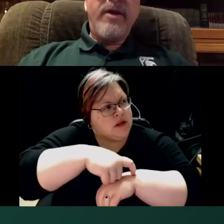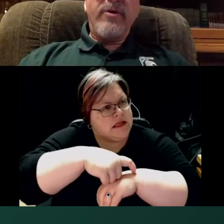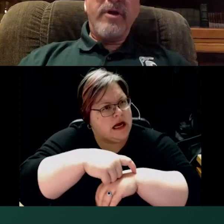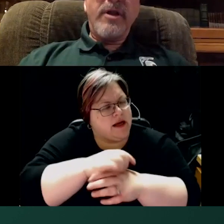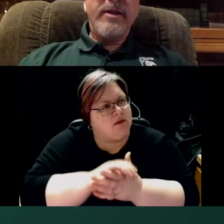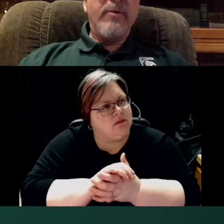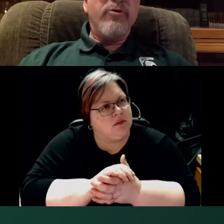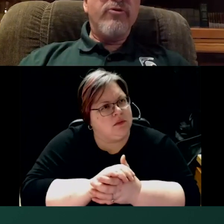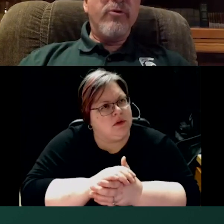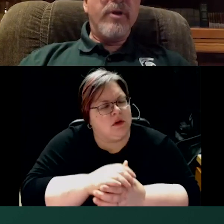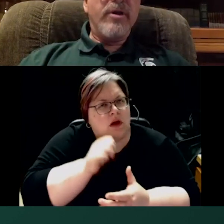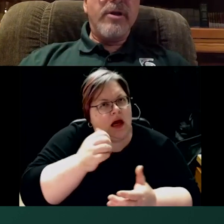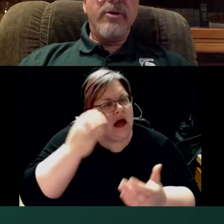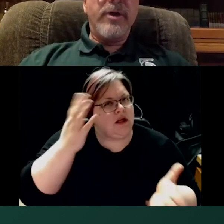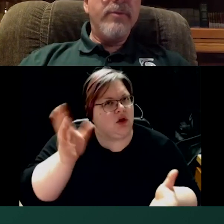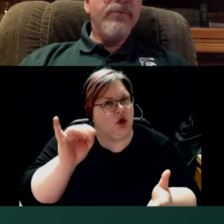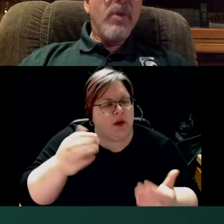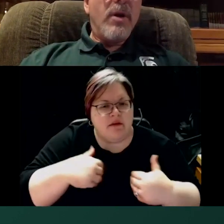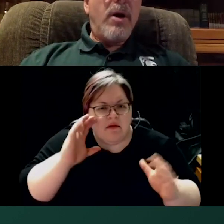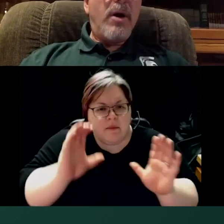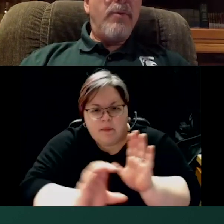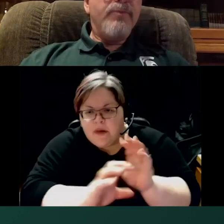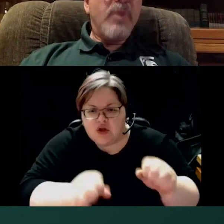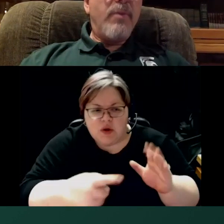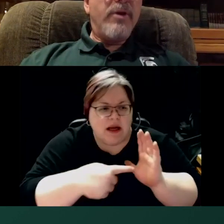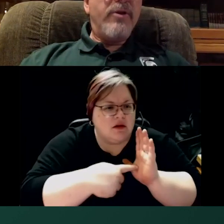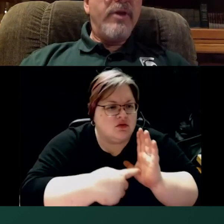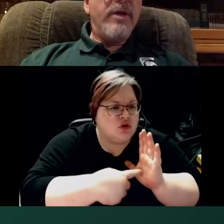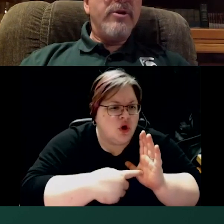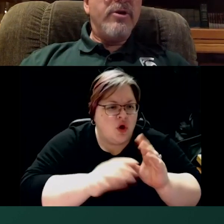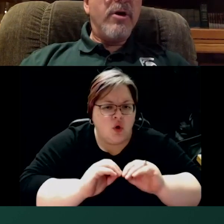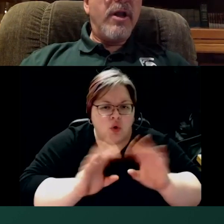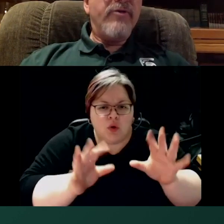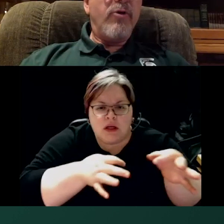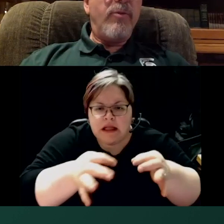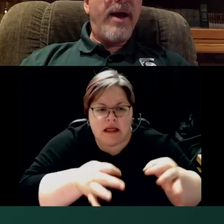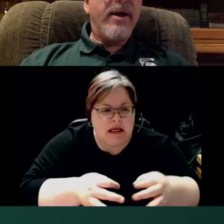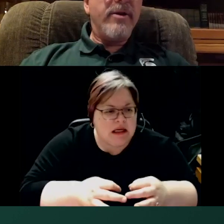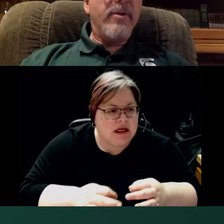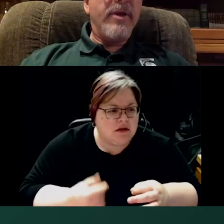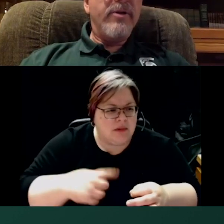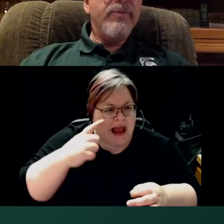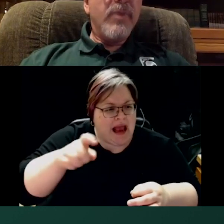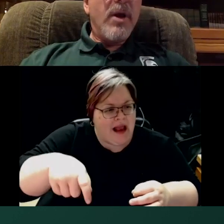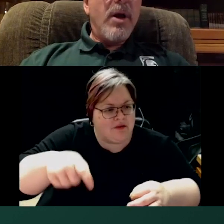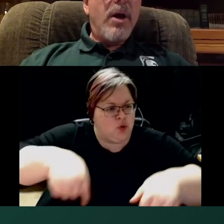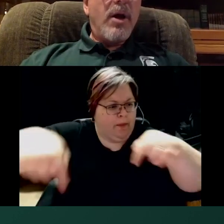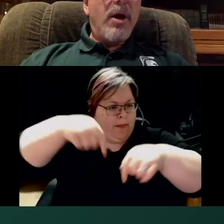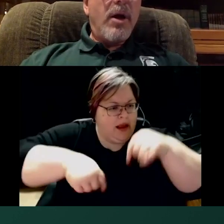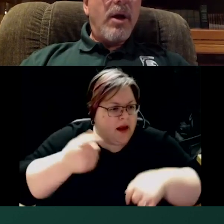if I have a slide that will show this clearly. Um, but the dark, I'll have to go back a little bit.